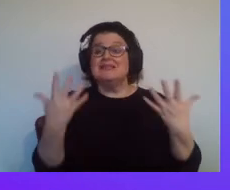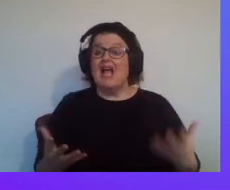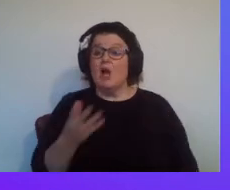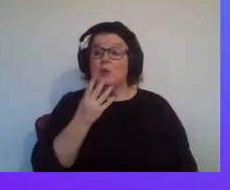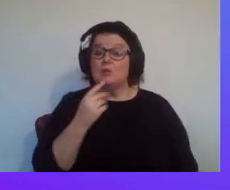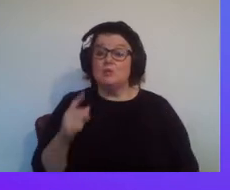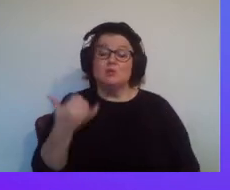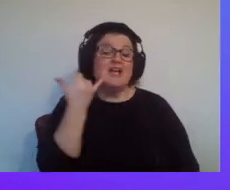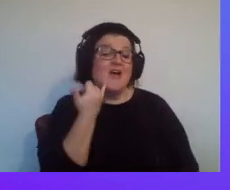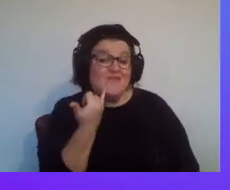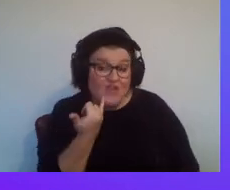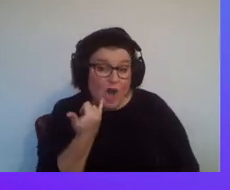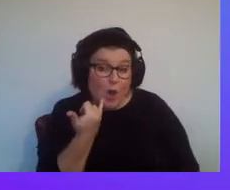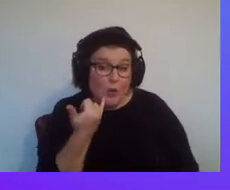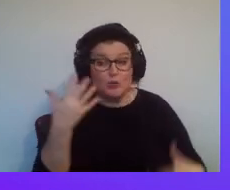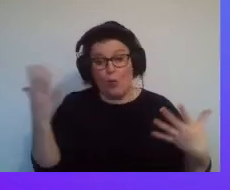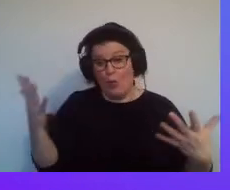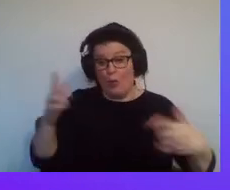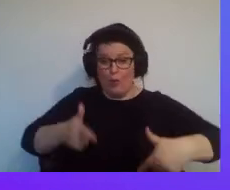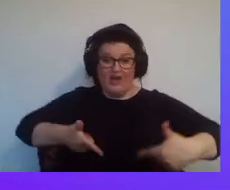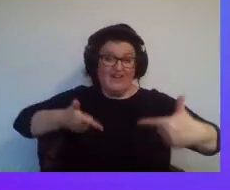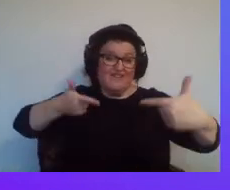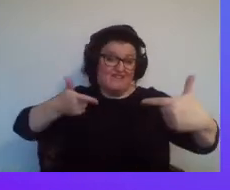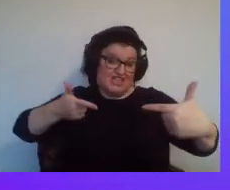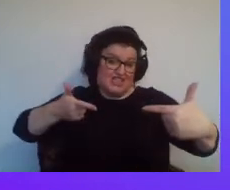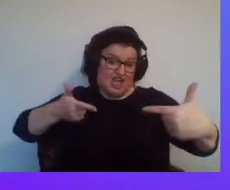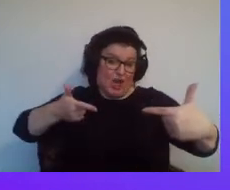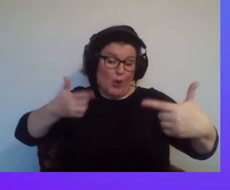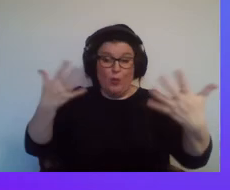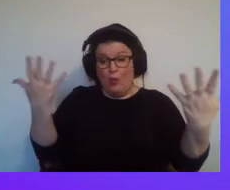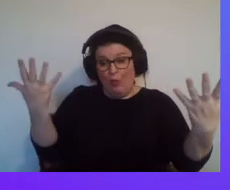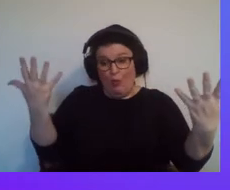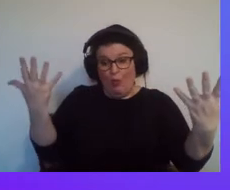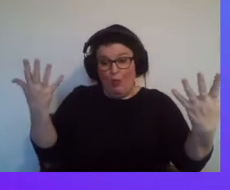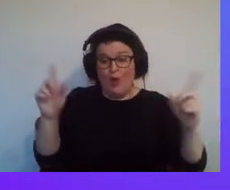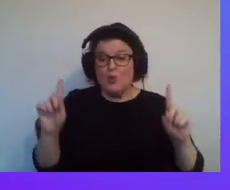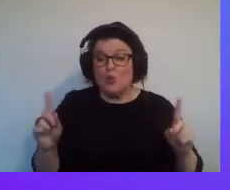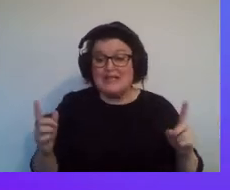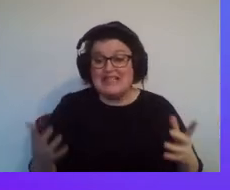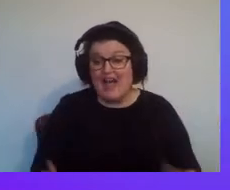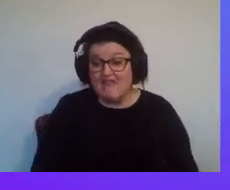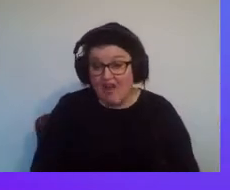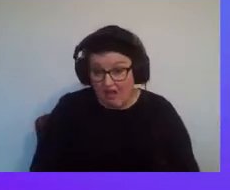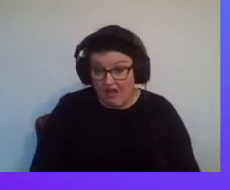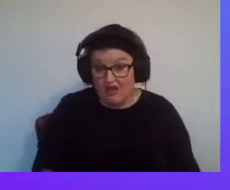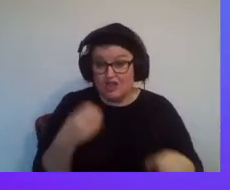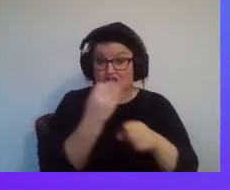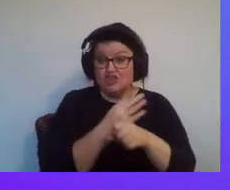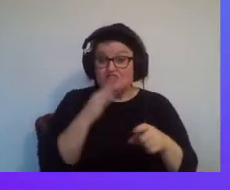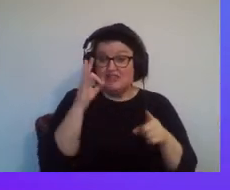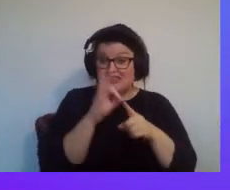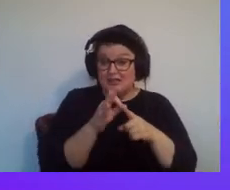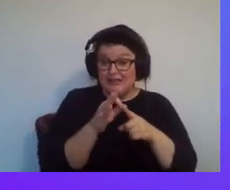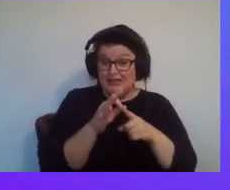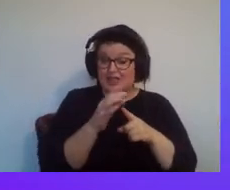this is what a lot of the public need to realize. General practice is still there. You can access